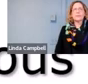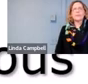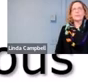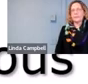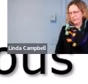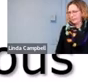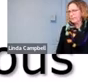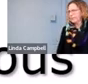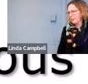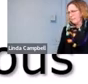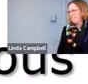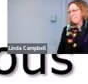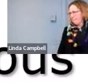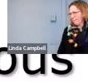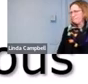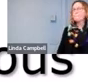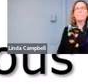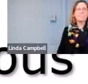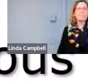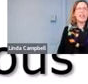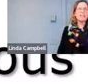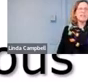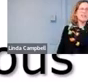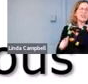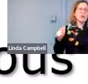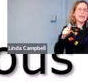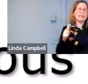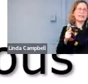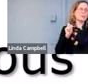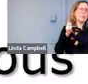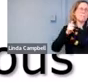simplified, just as examples.